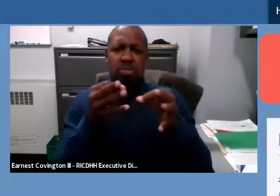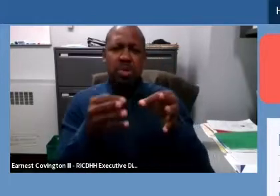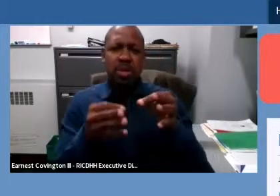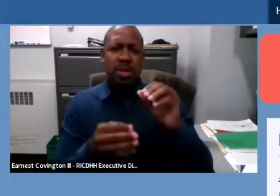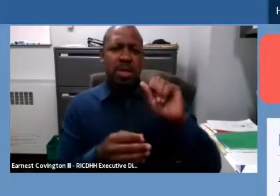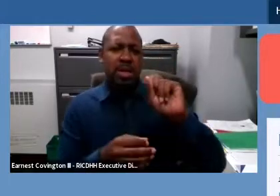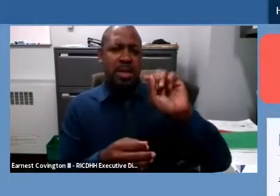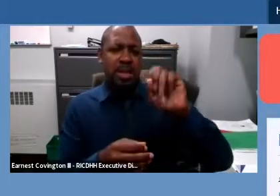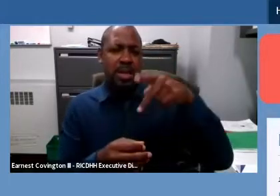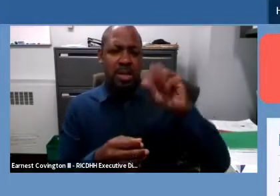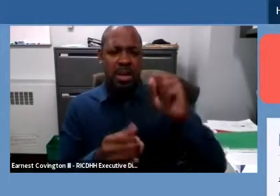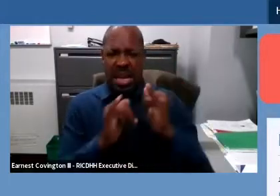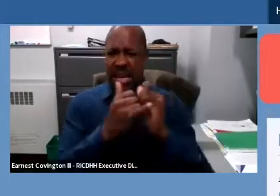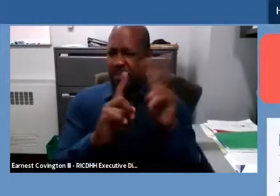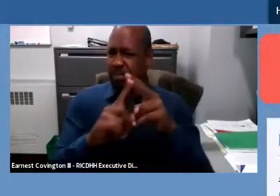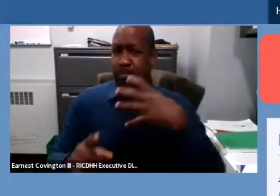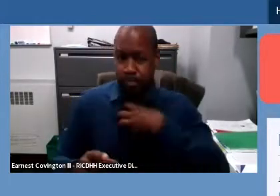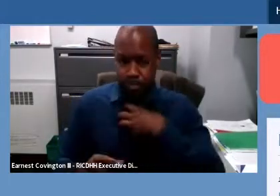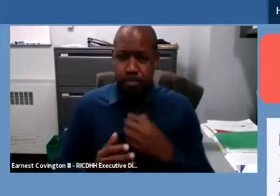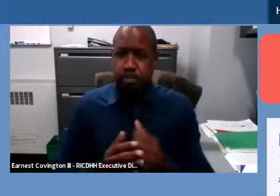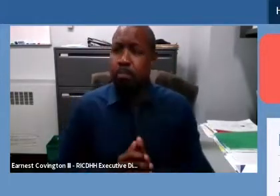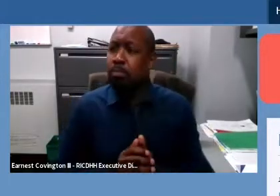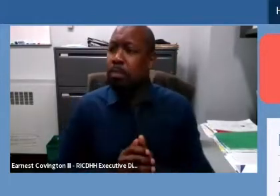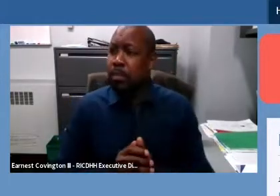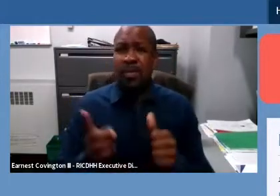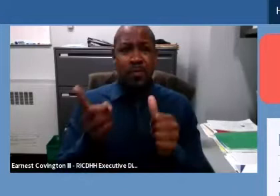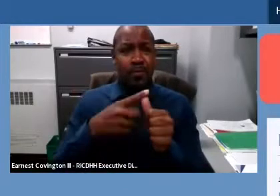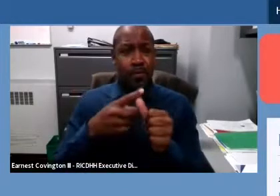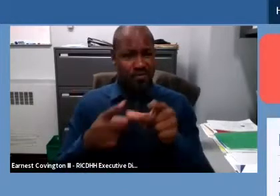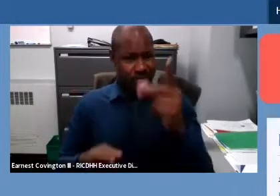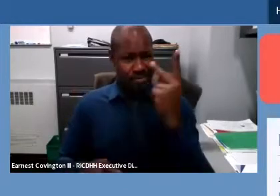so I will simply explain the steps in the process.